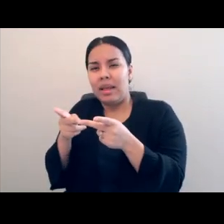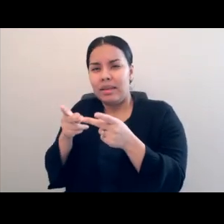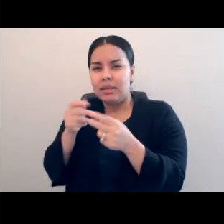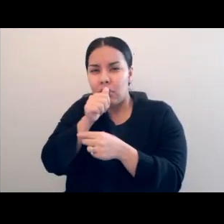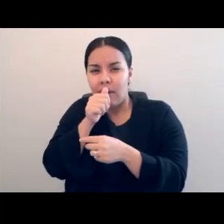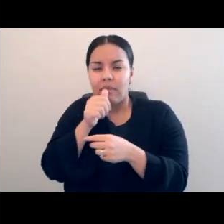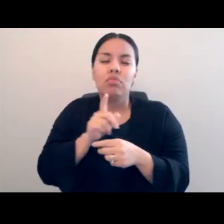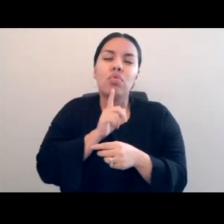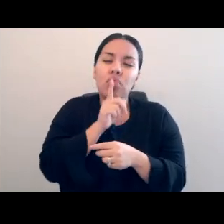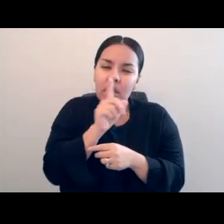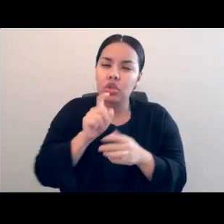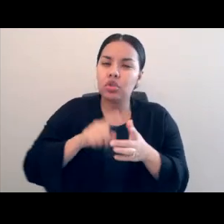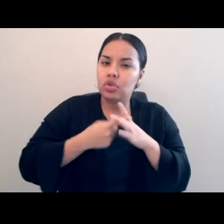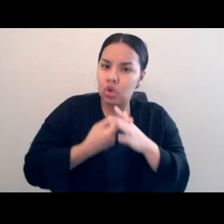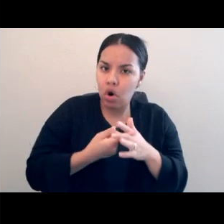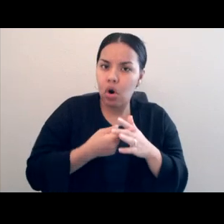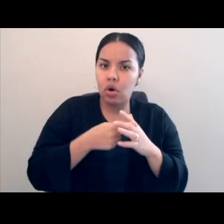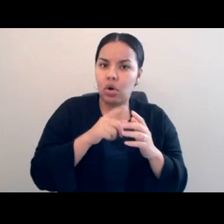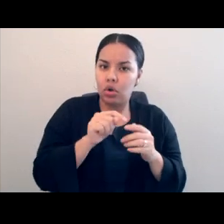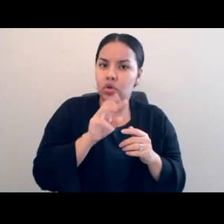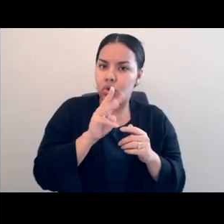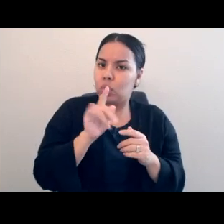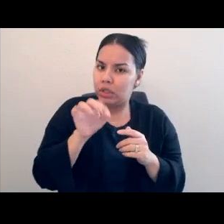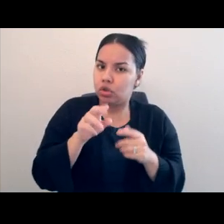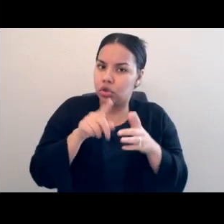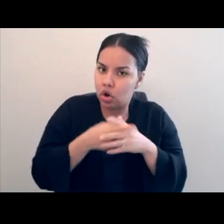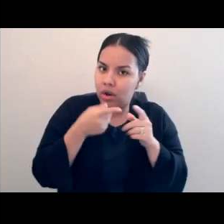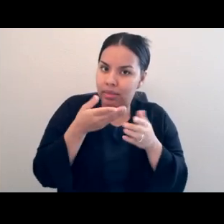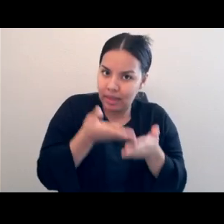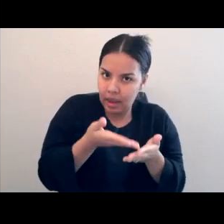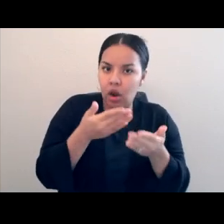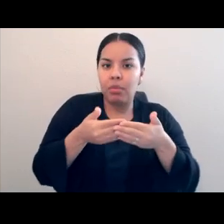on Twitter before you can move the conversation elsewhere.